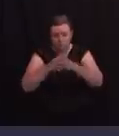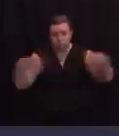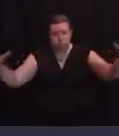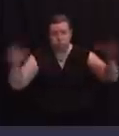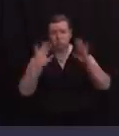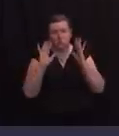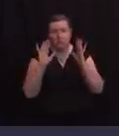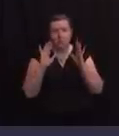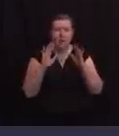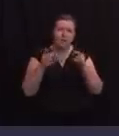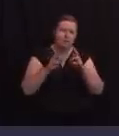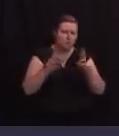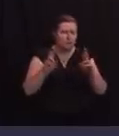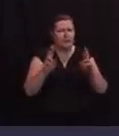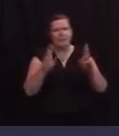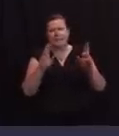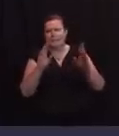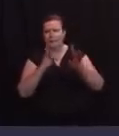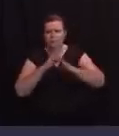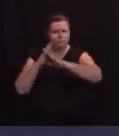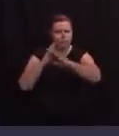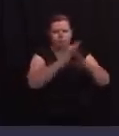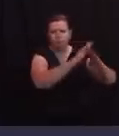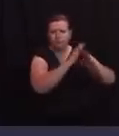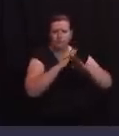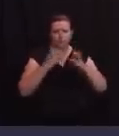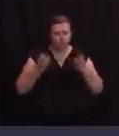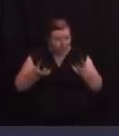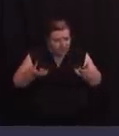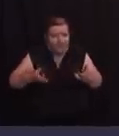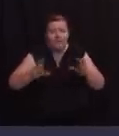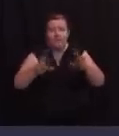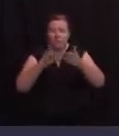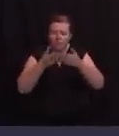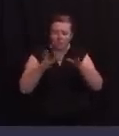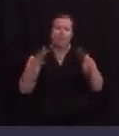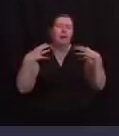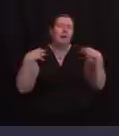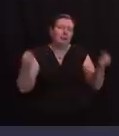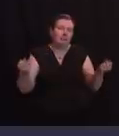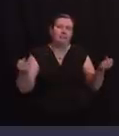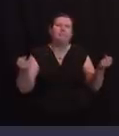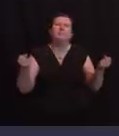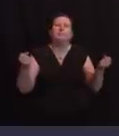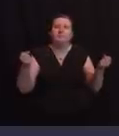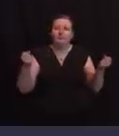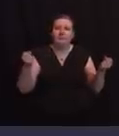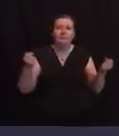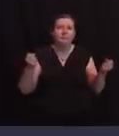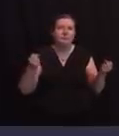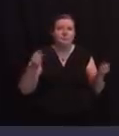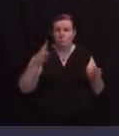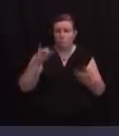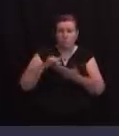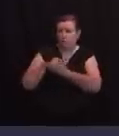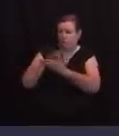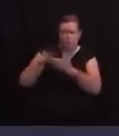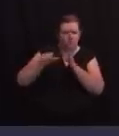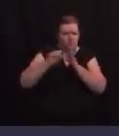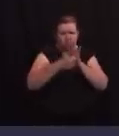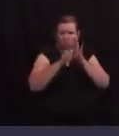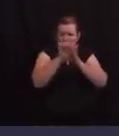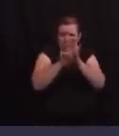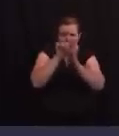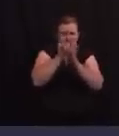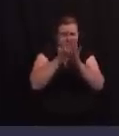budget, by the way, a lot of investment in public health infrastructure, which Judy's been pounding the table on. It's quite clear as a country, never